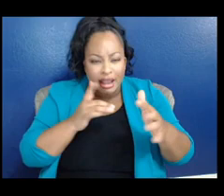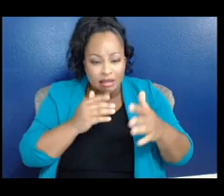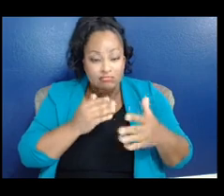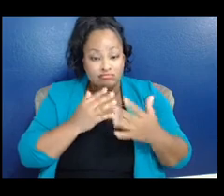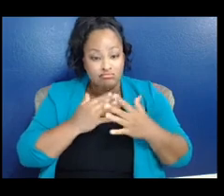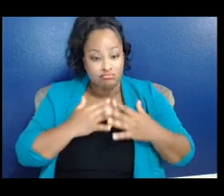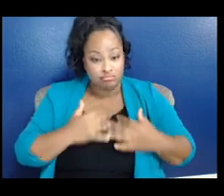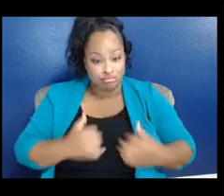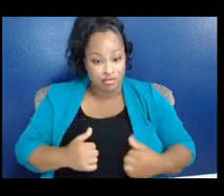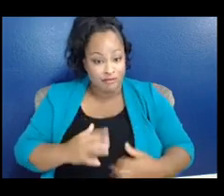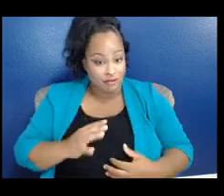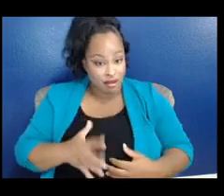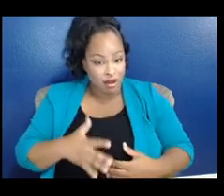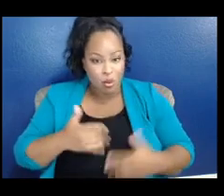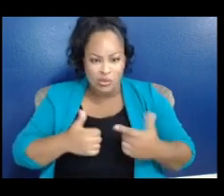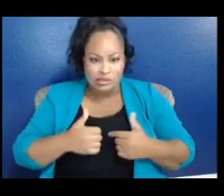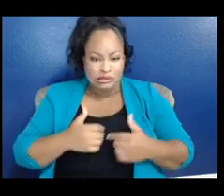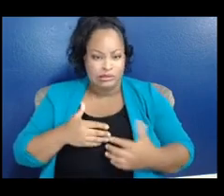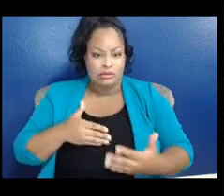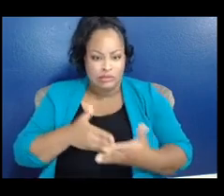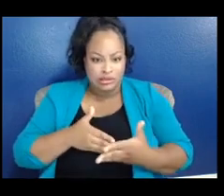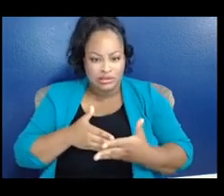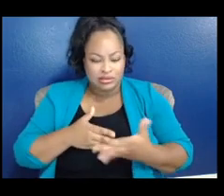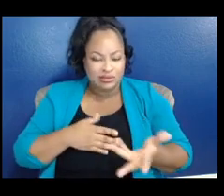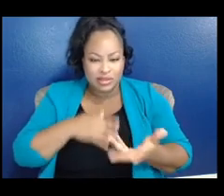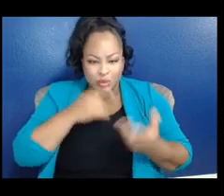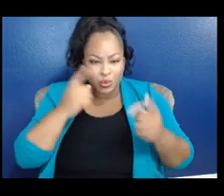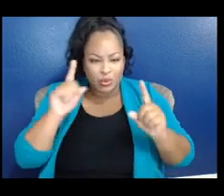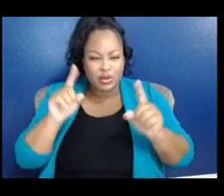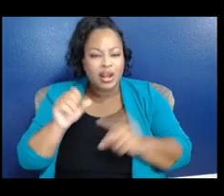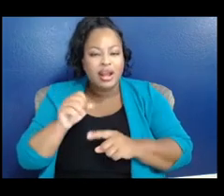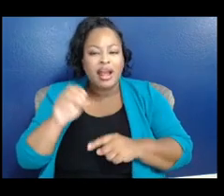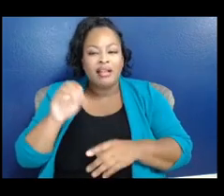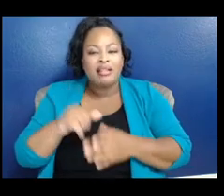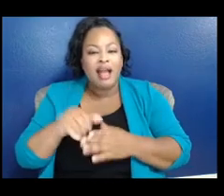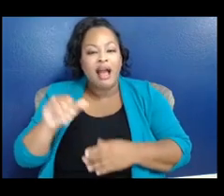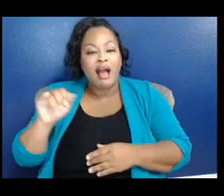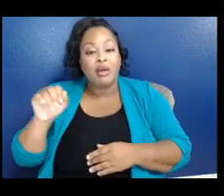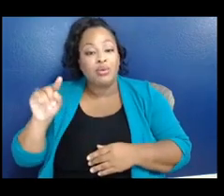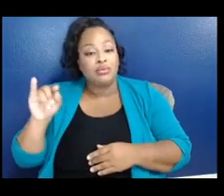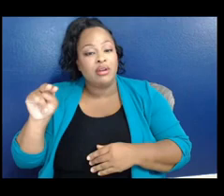well and which ones we can't. And then the iodine,